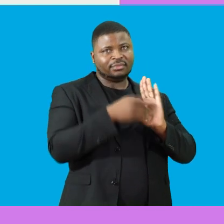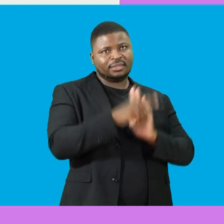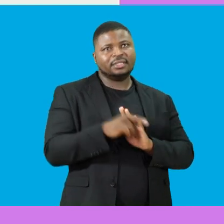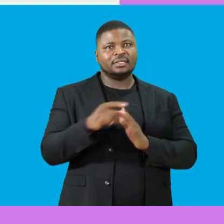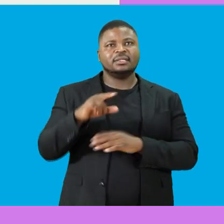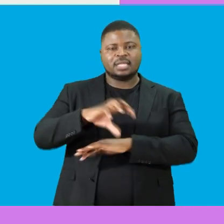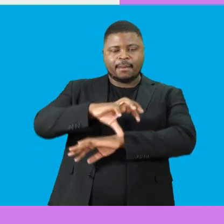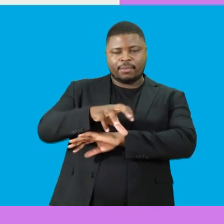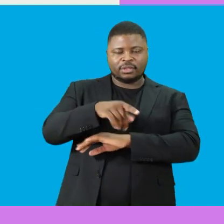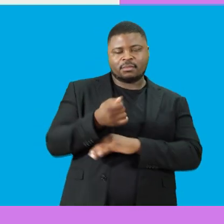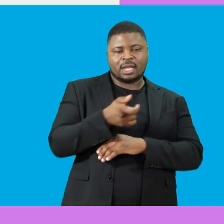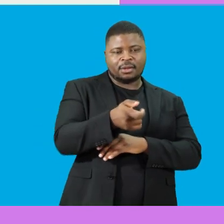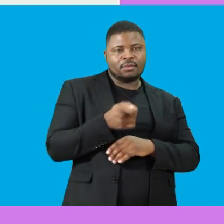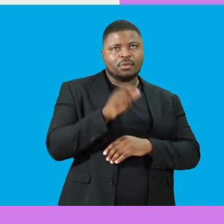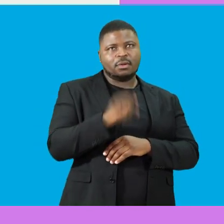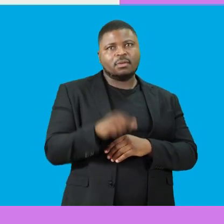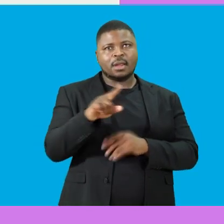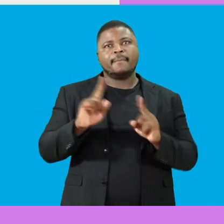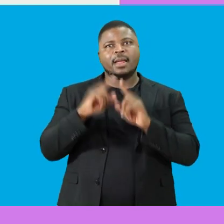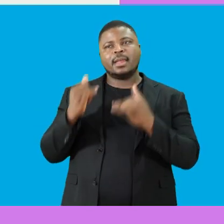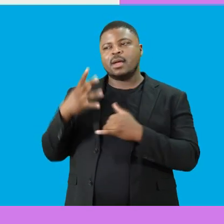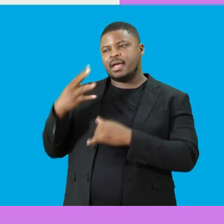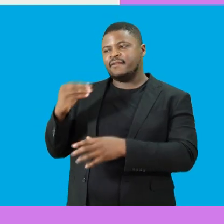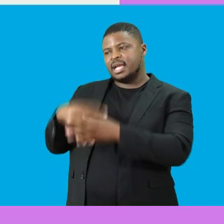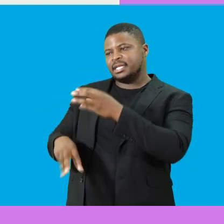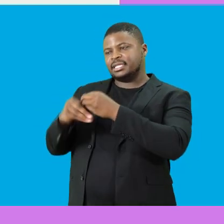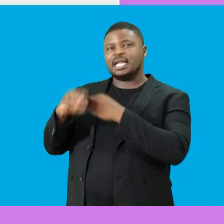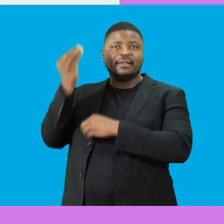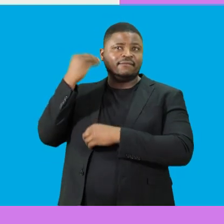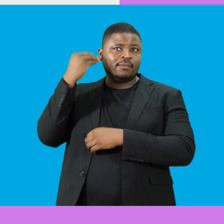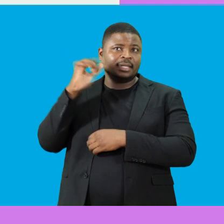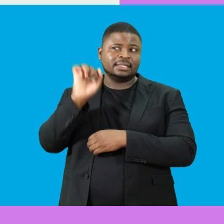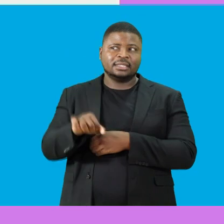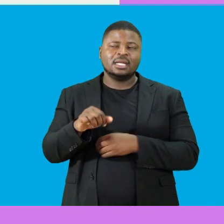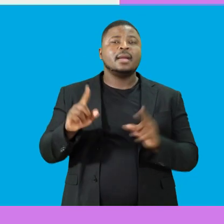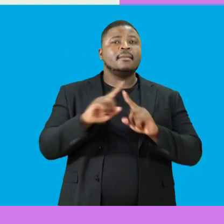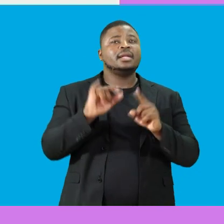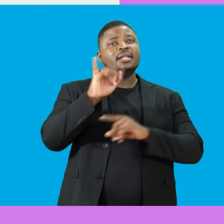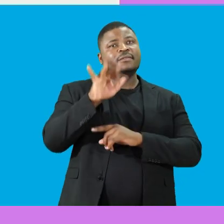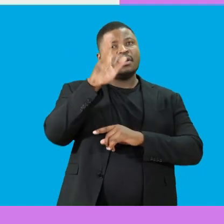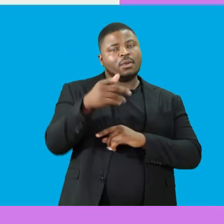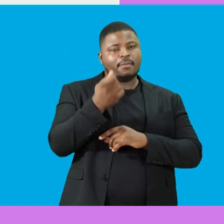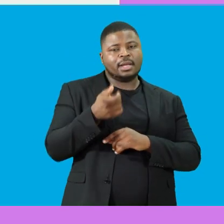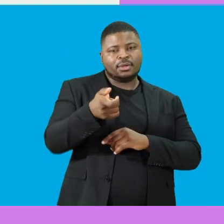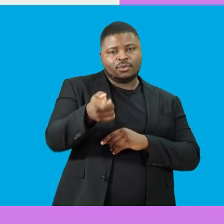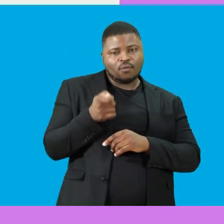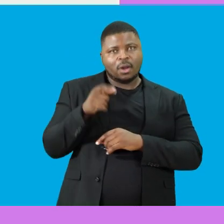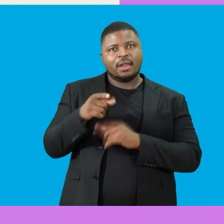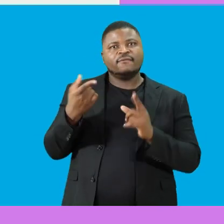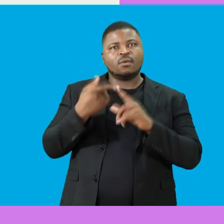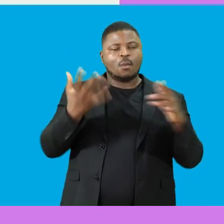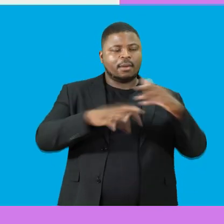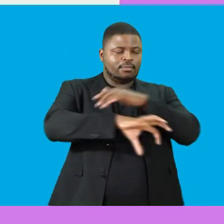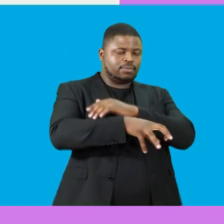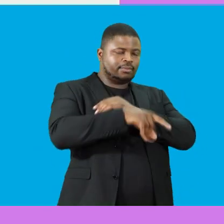branch withdrawals and also till point. But now there's additional information. We are given that if you're going to withdraw money from a branch, you're going to be